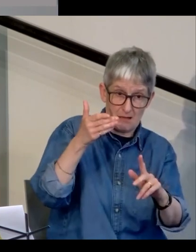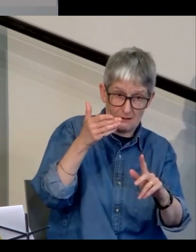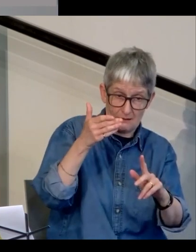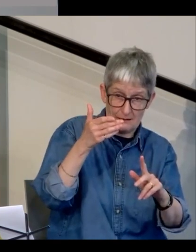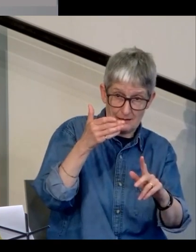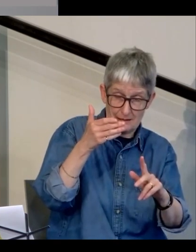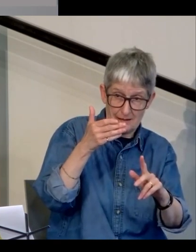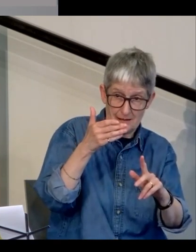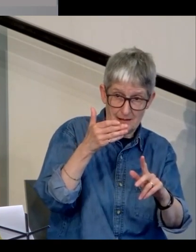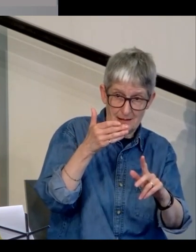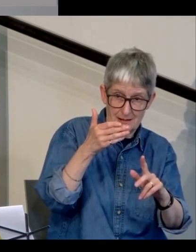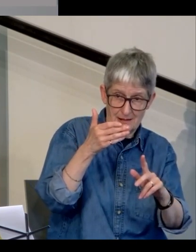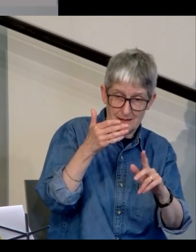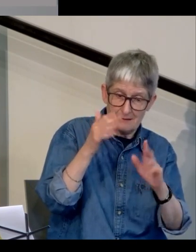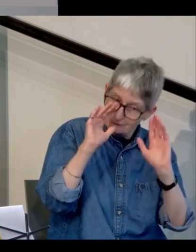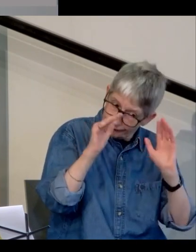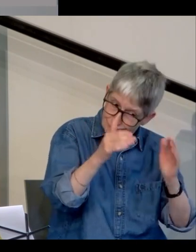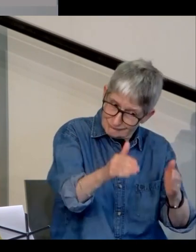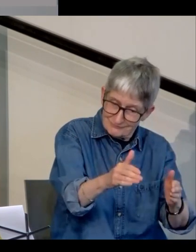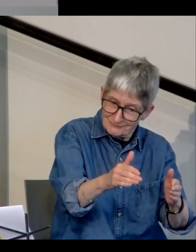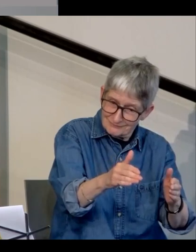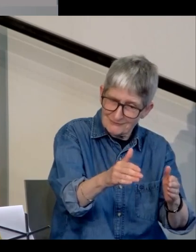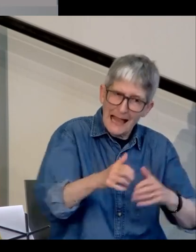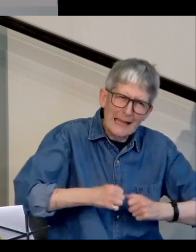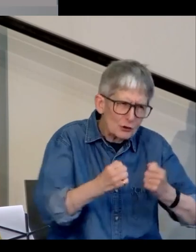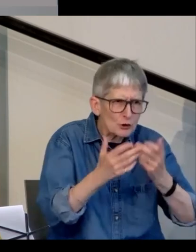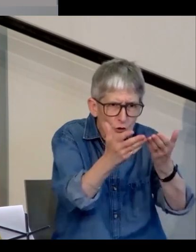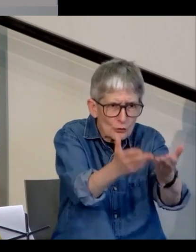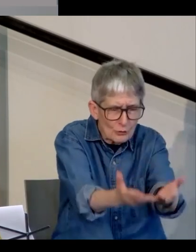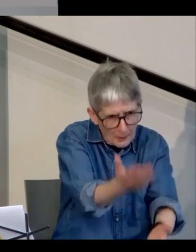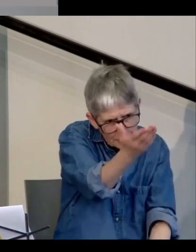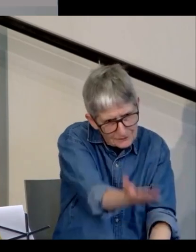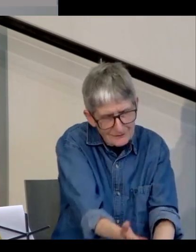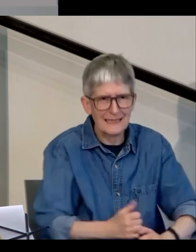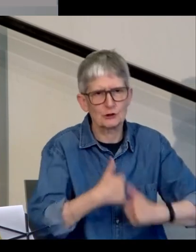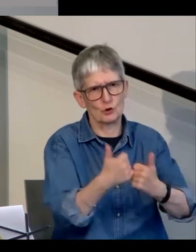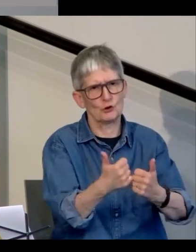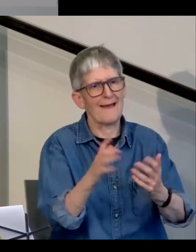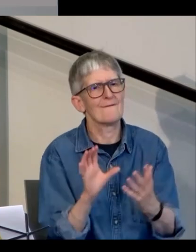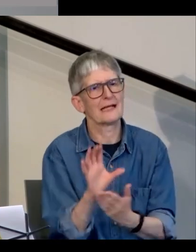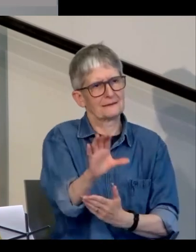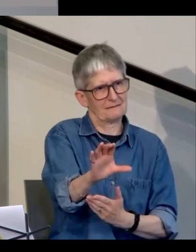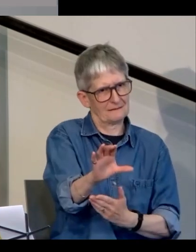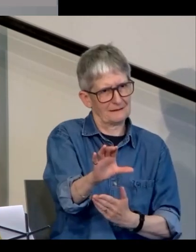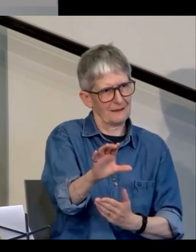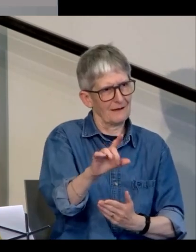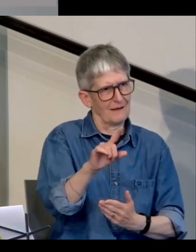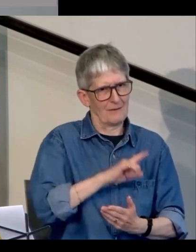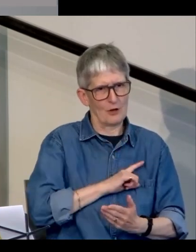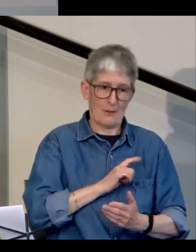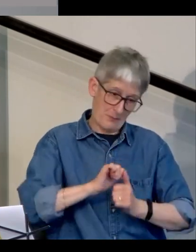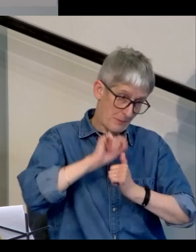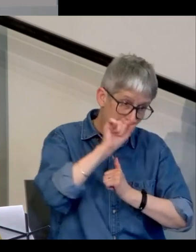giving our undivided attention and energy to someone is good investment because they're worth